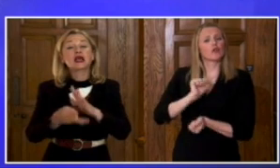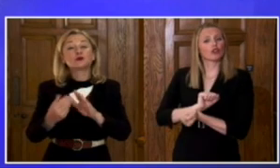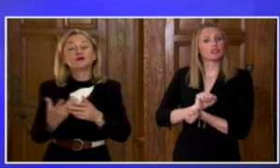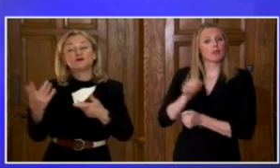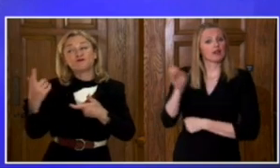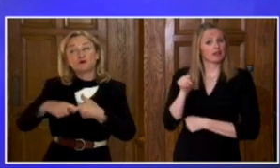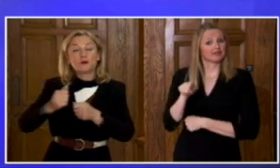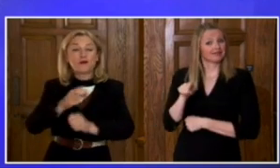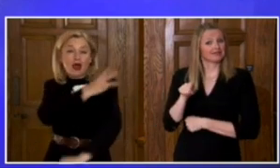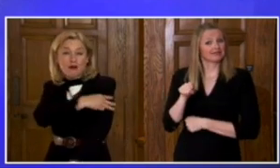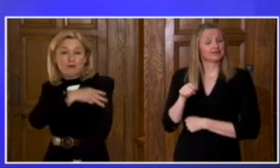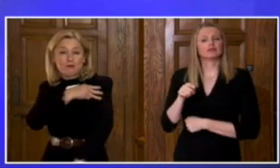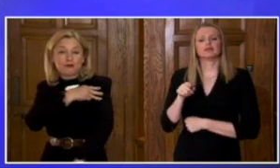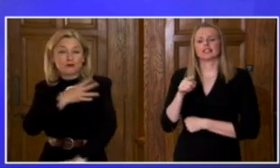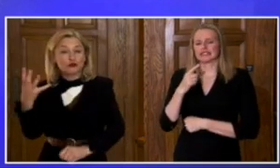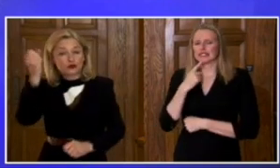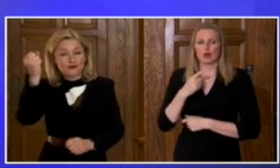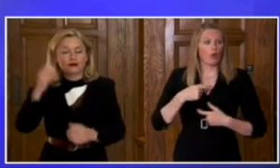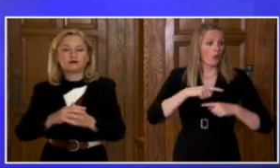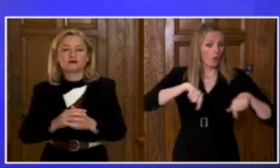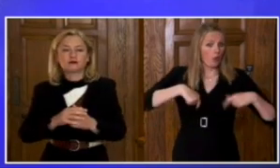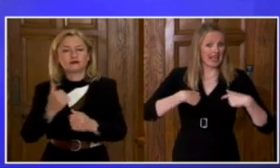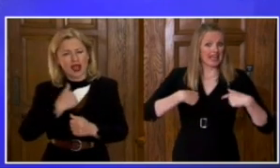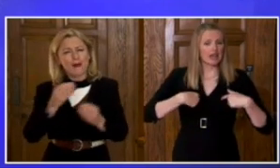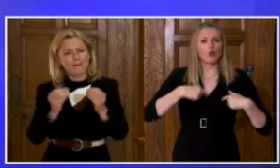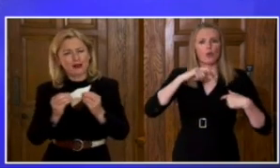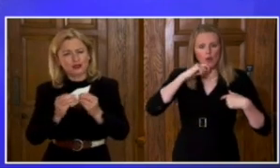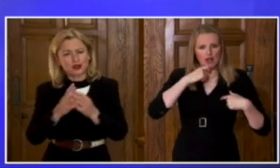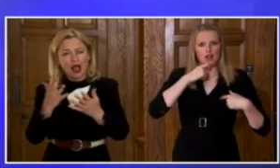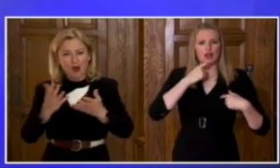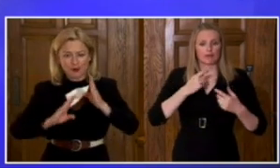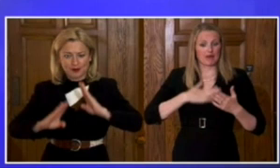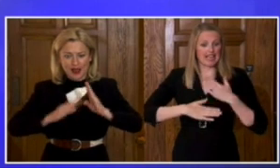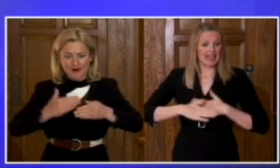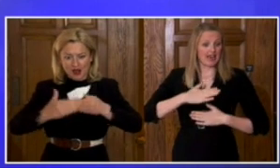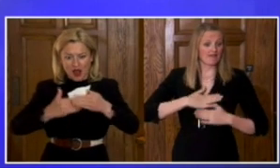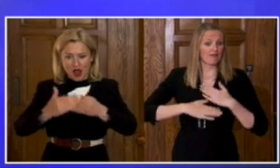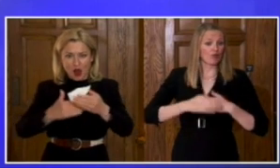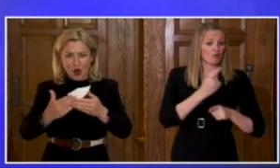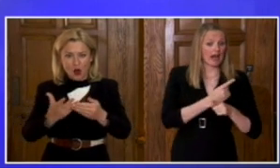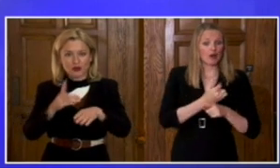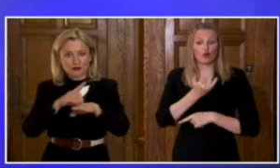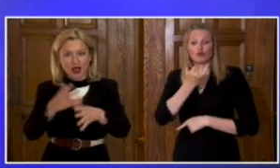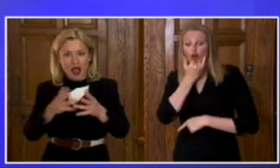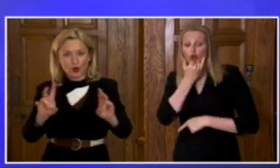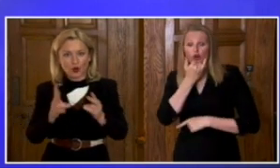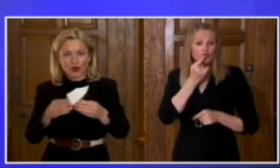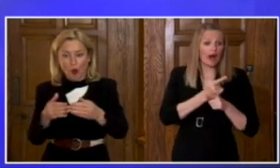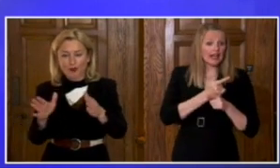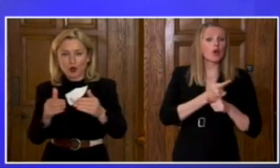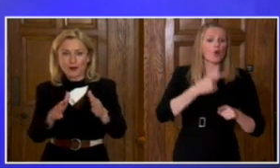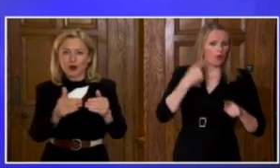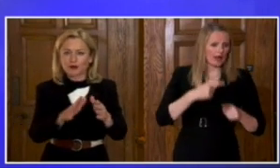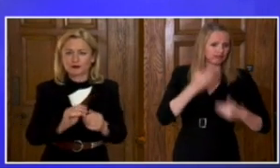that how we continue to behave will determine how quickly we can move through further relaxations. We have to be